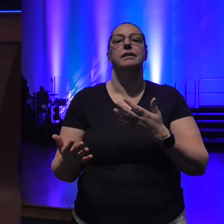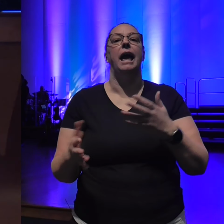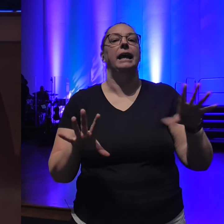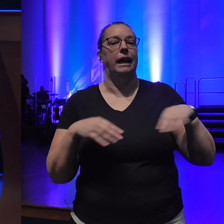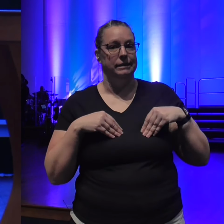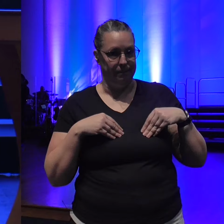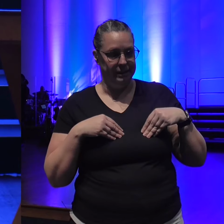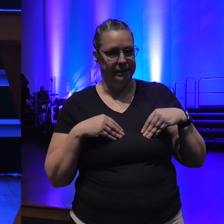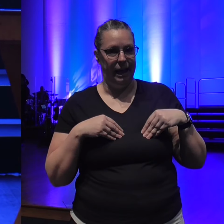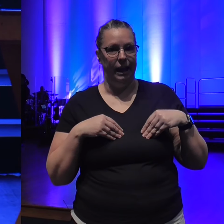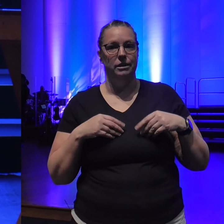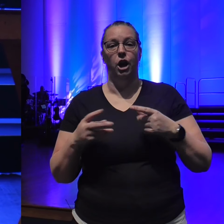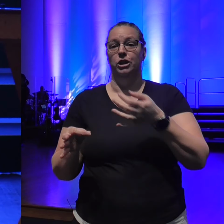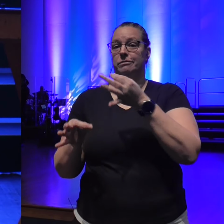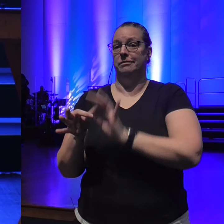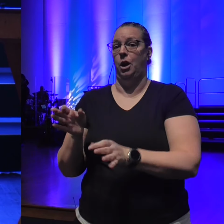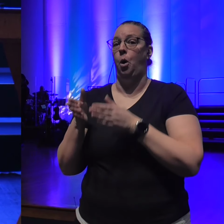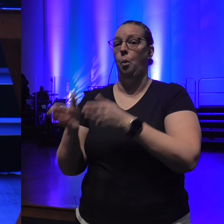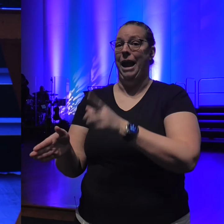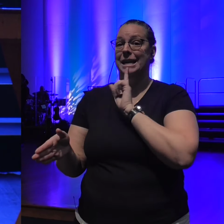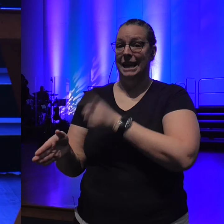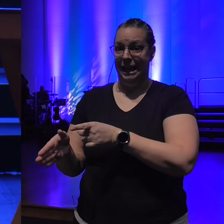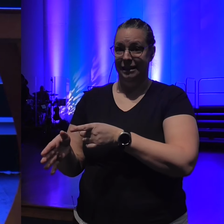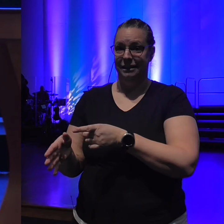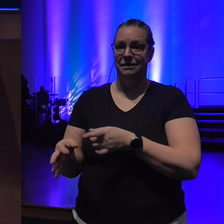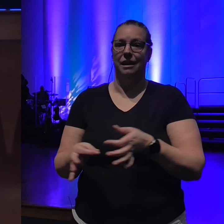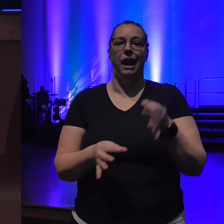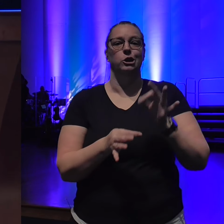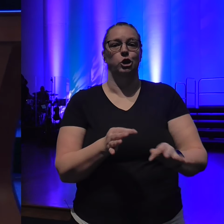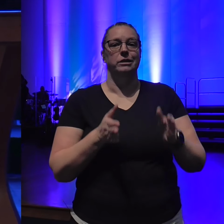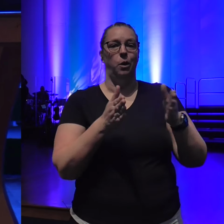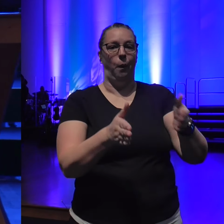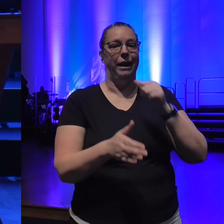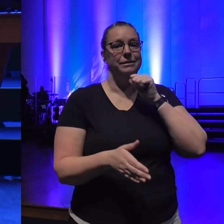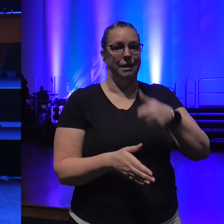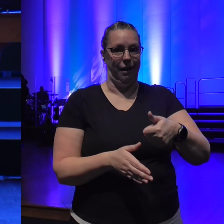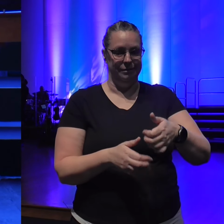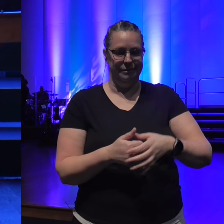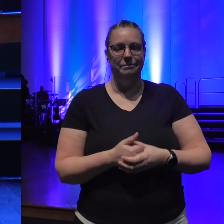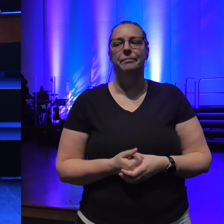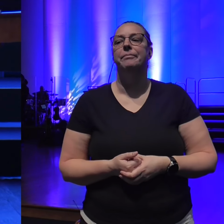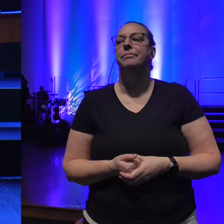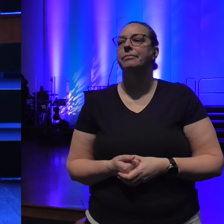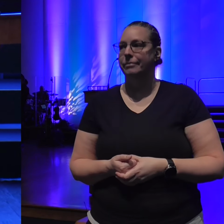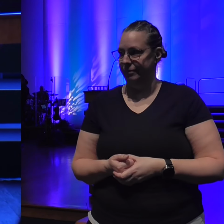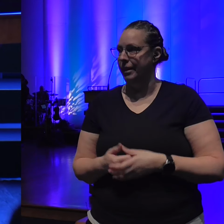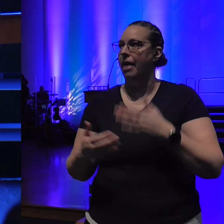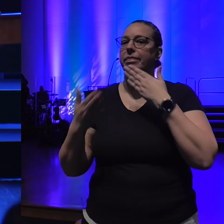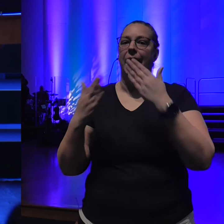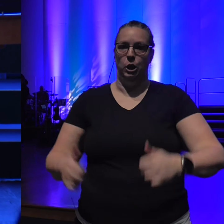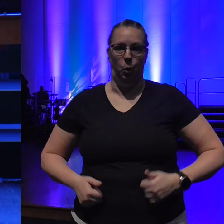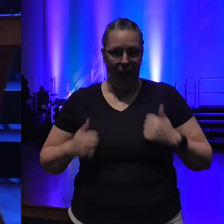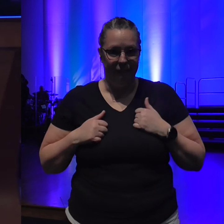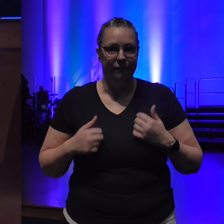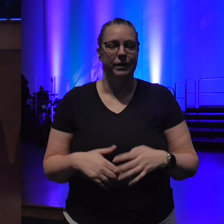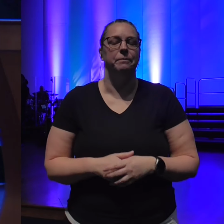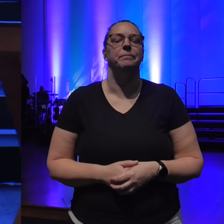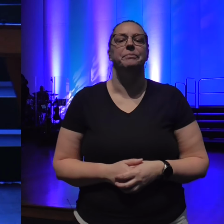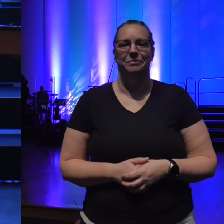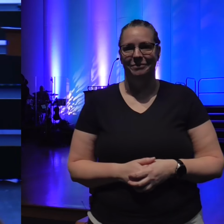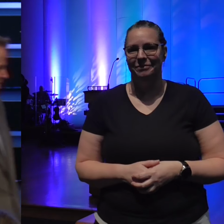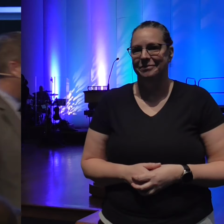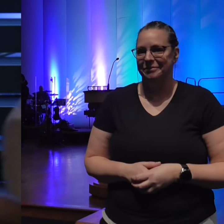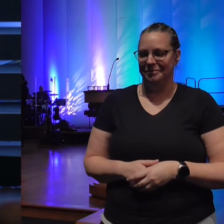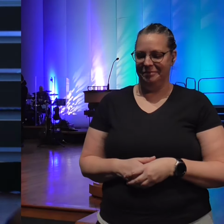and I accept it, just the way that it is, and just the way that it is not. Thank you, life.